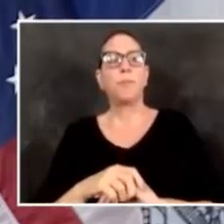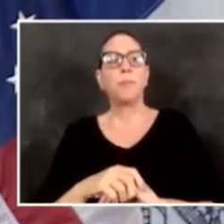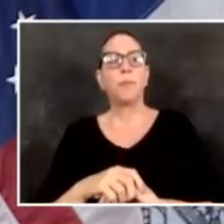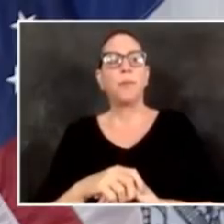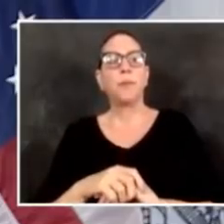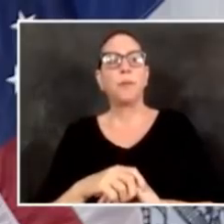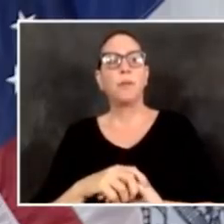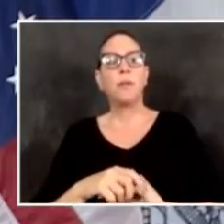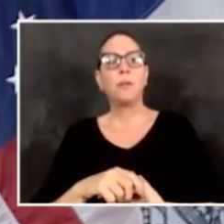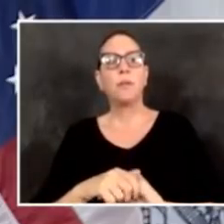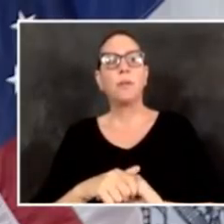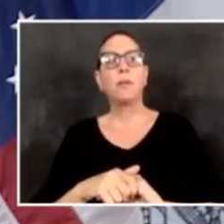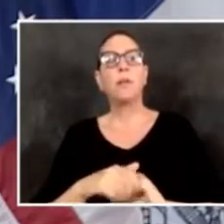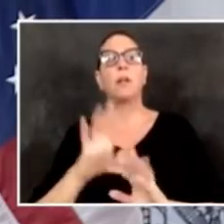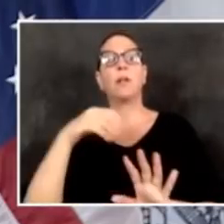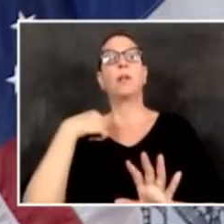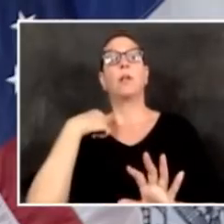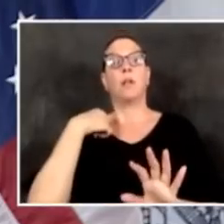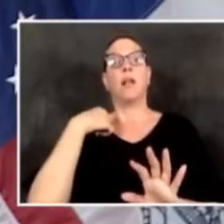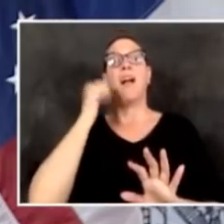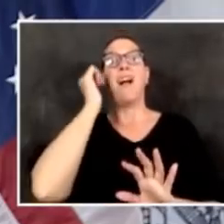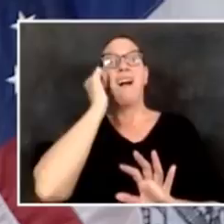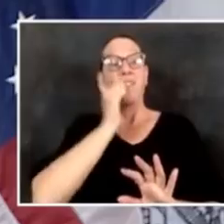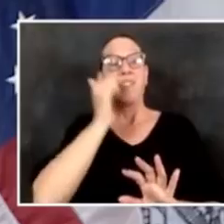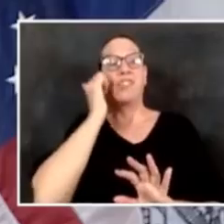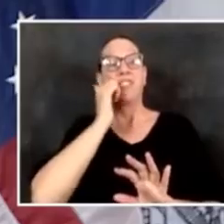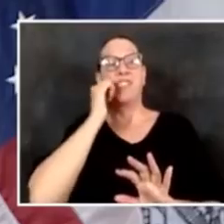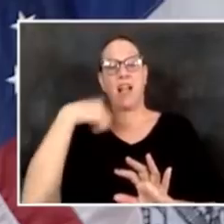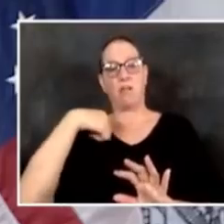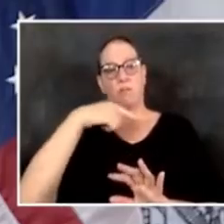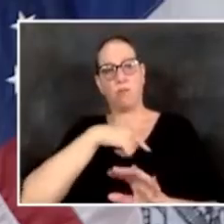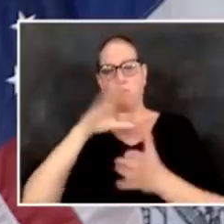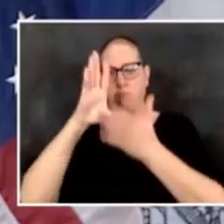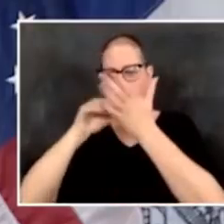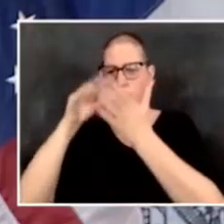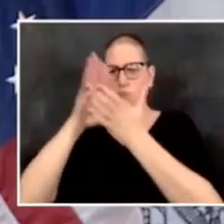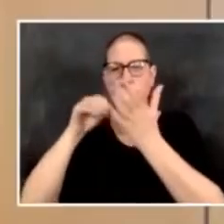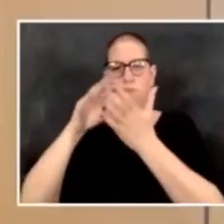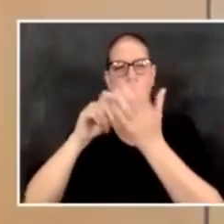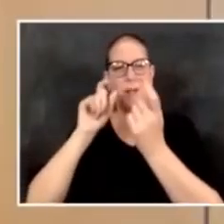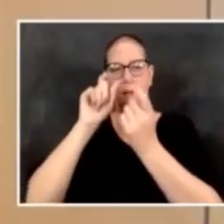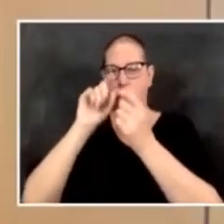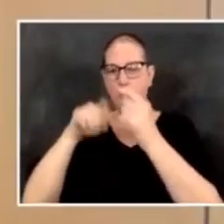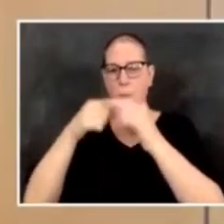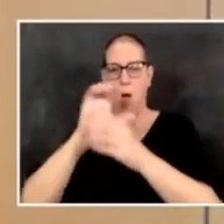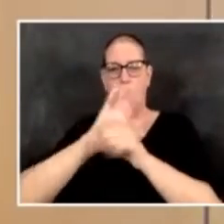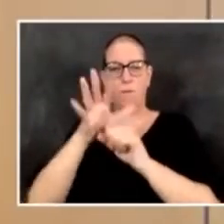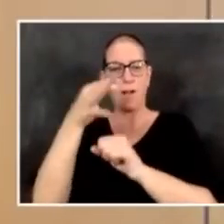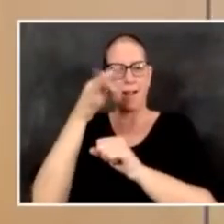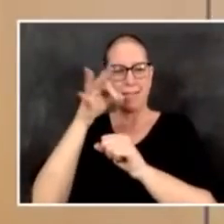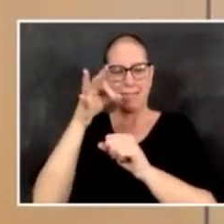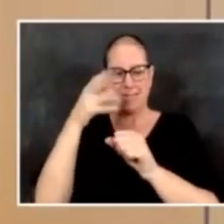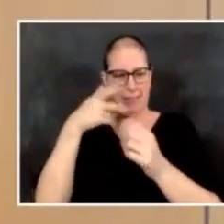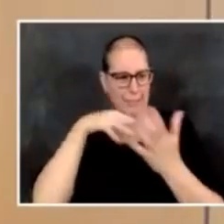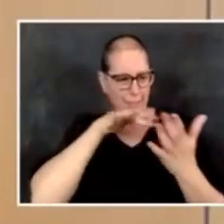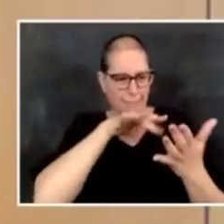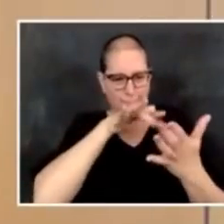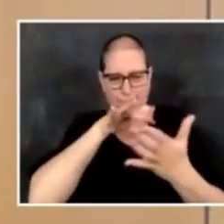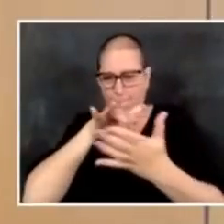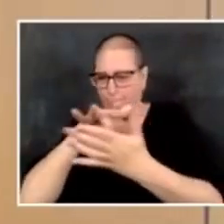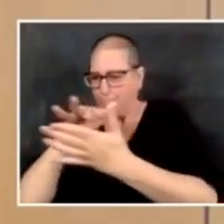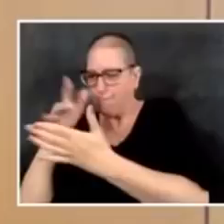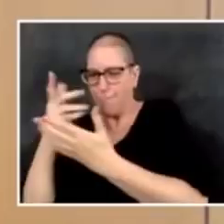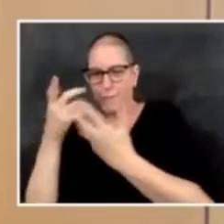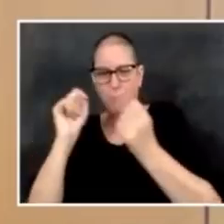been learning every day about how this virus behaves, both from a public health point of view as well as from a clinical point